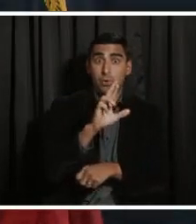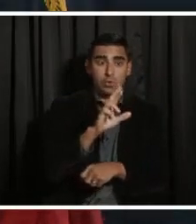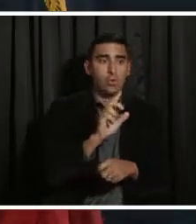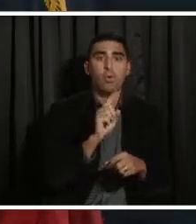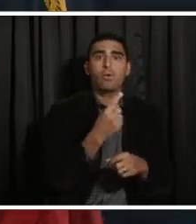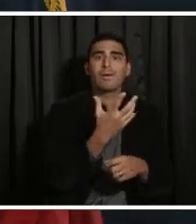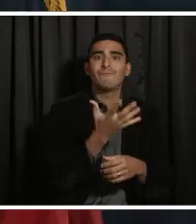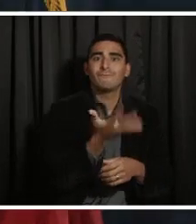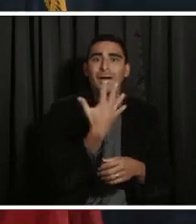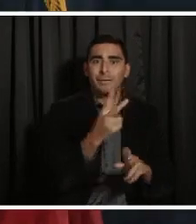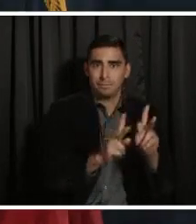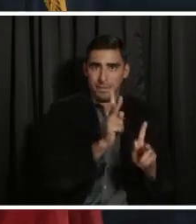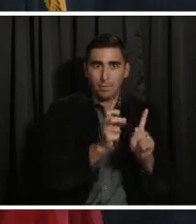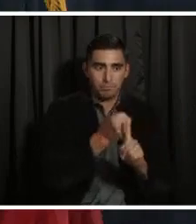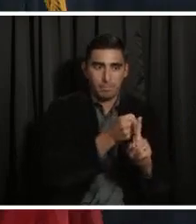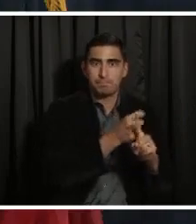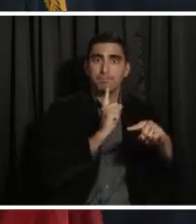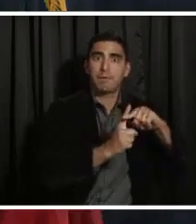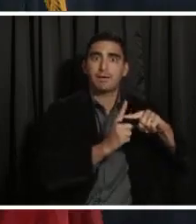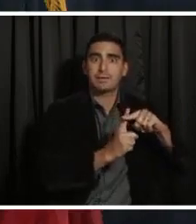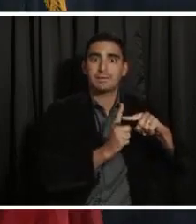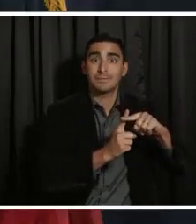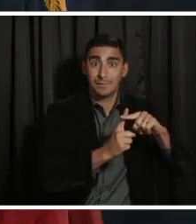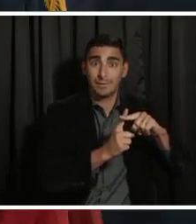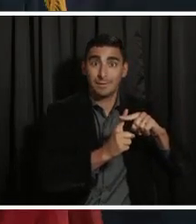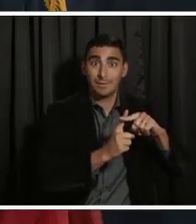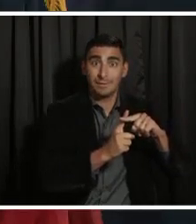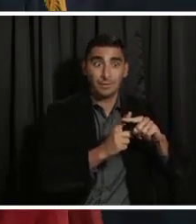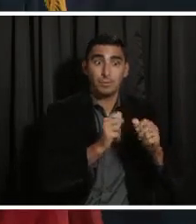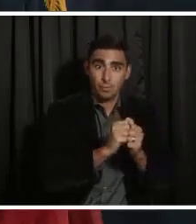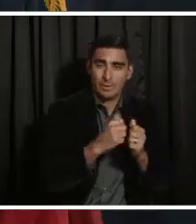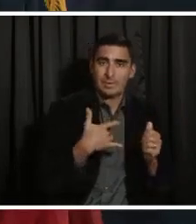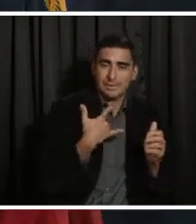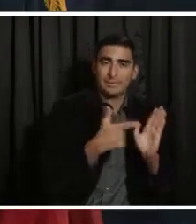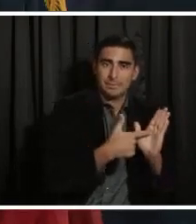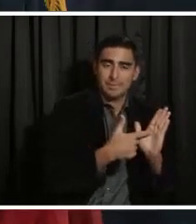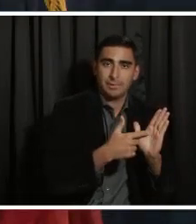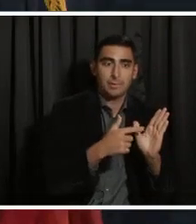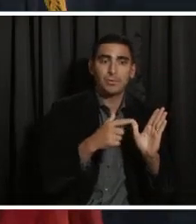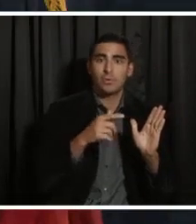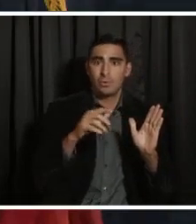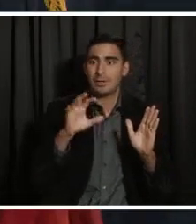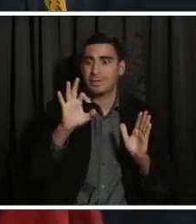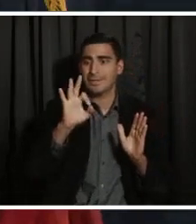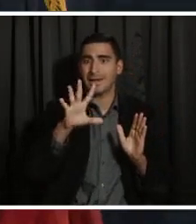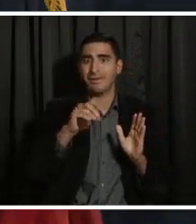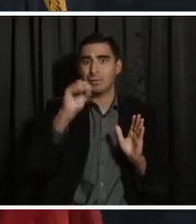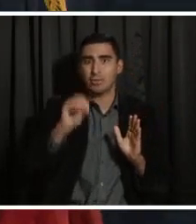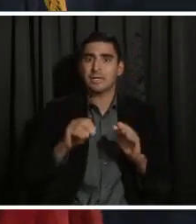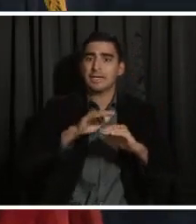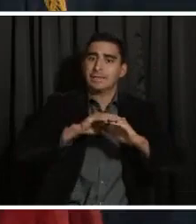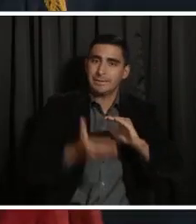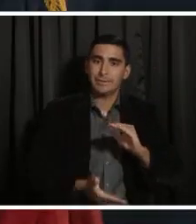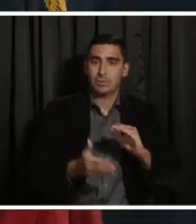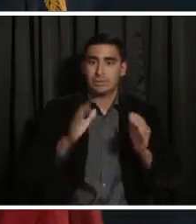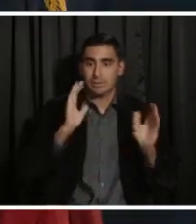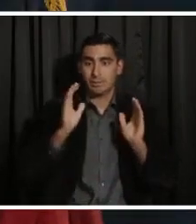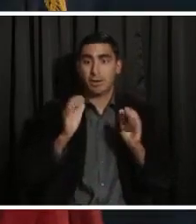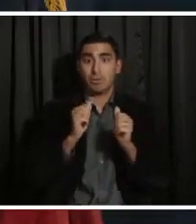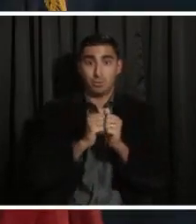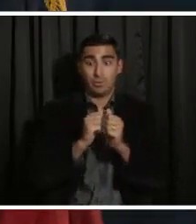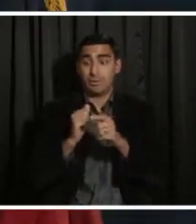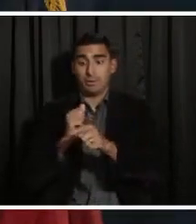COVID. Over 95% reduction from the booster. It's important